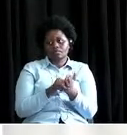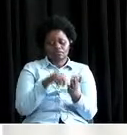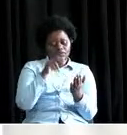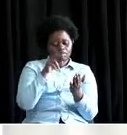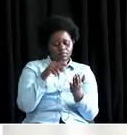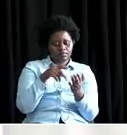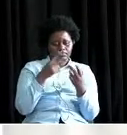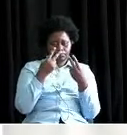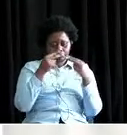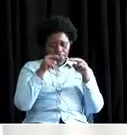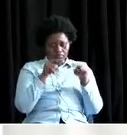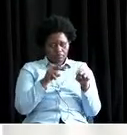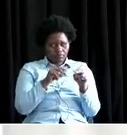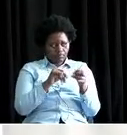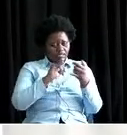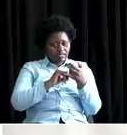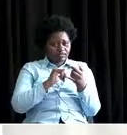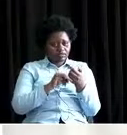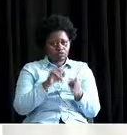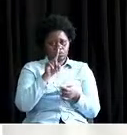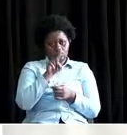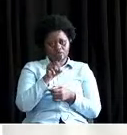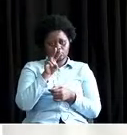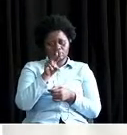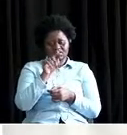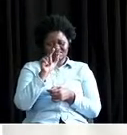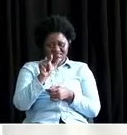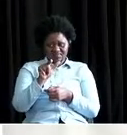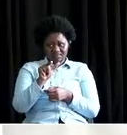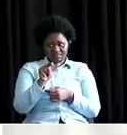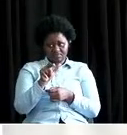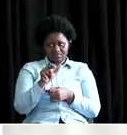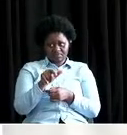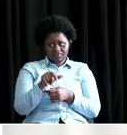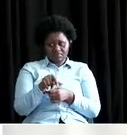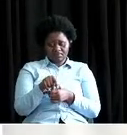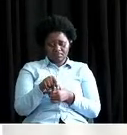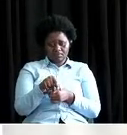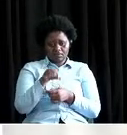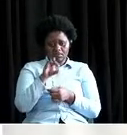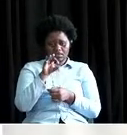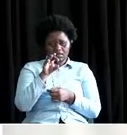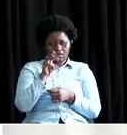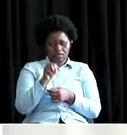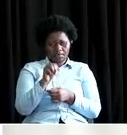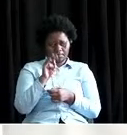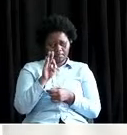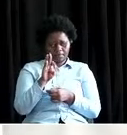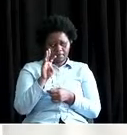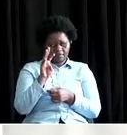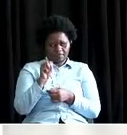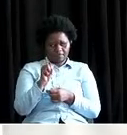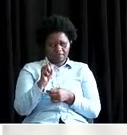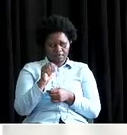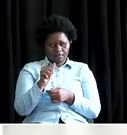at section 127 of the MFMA,